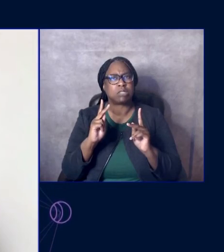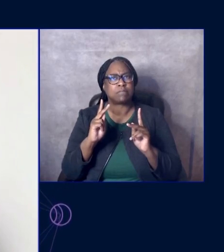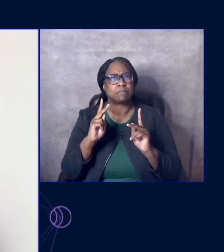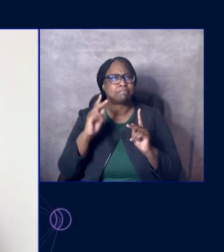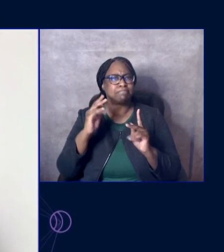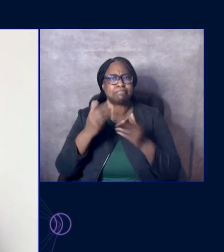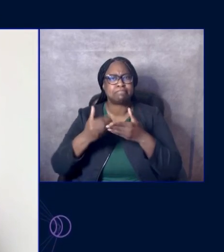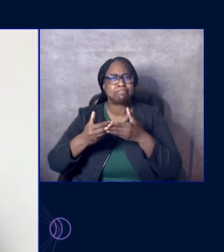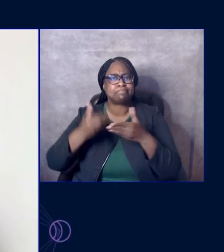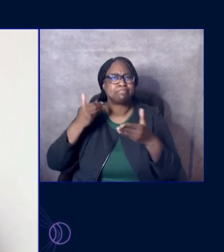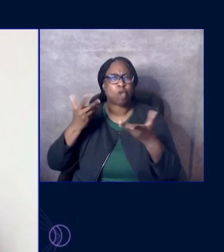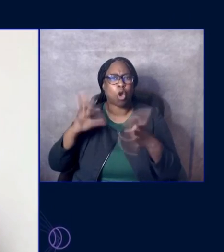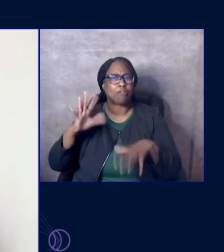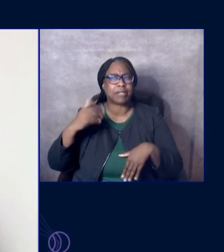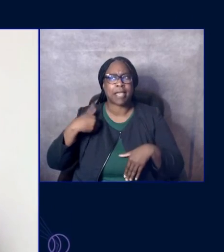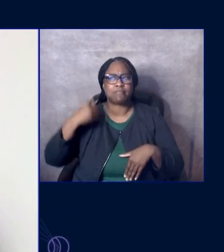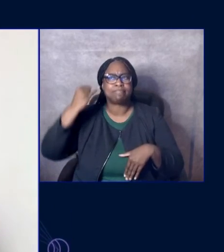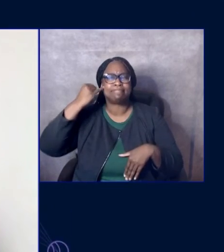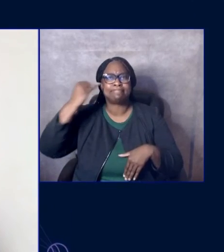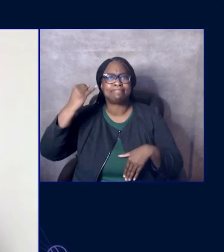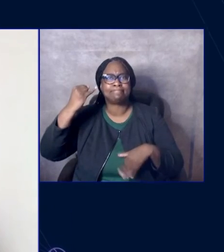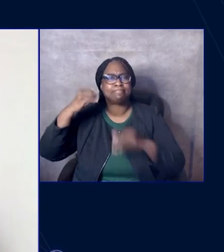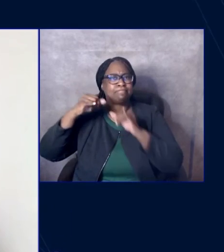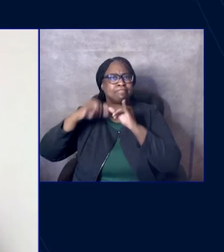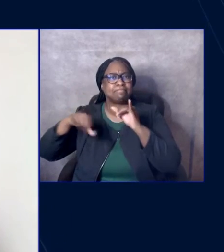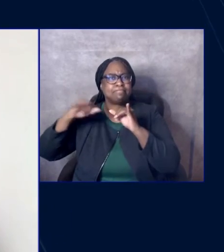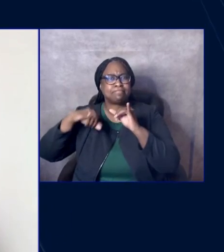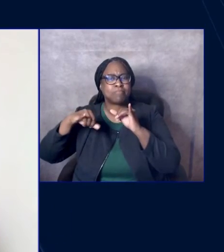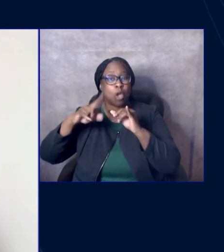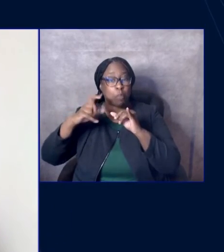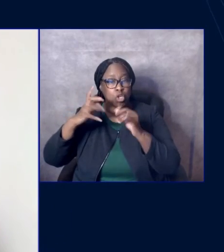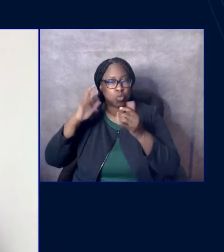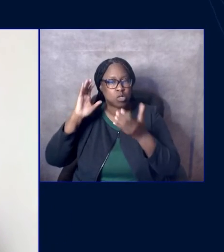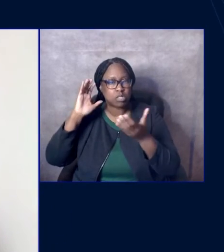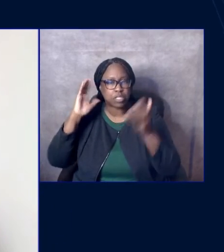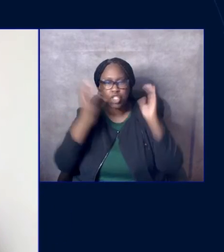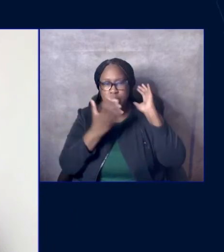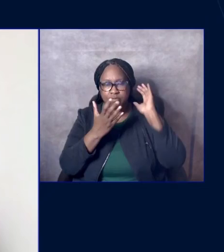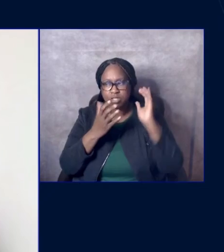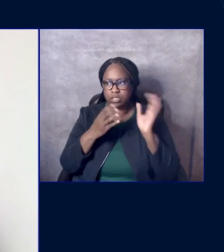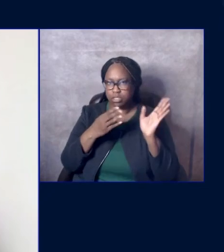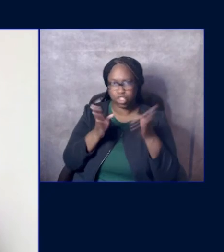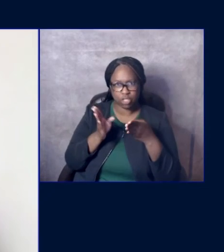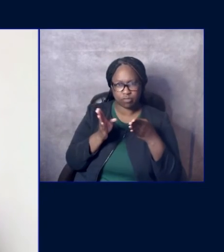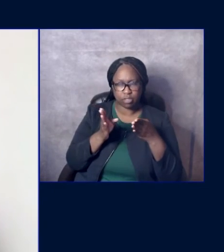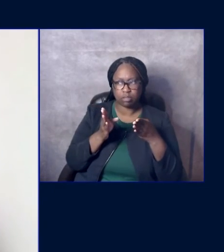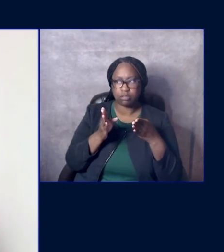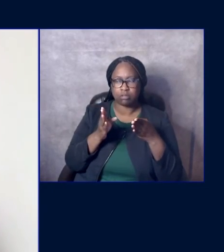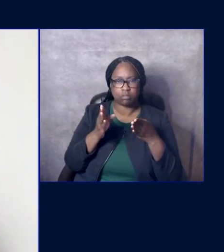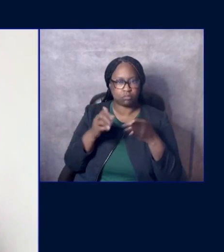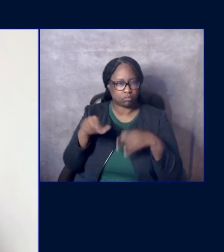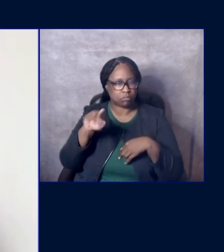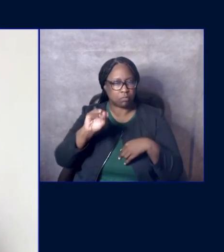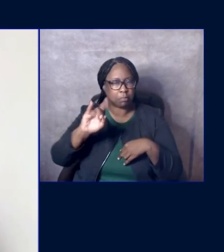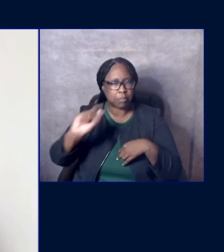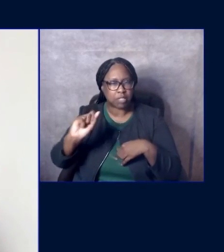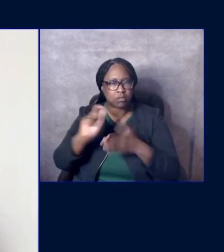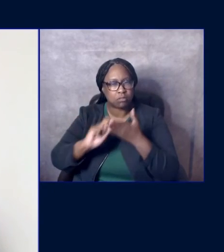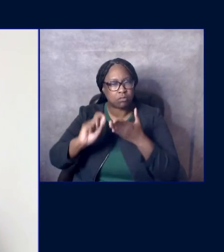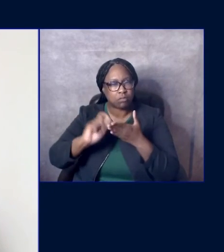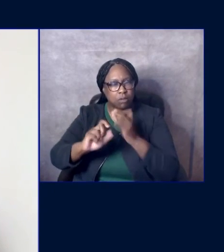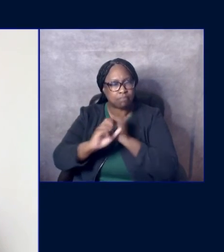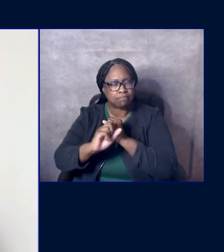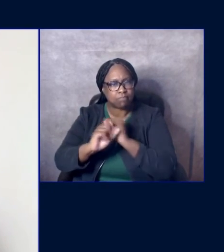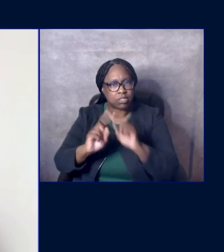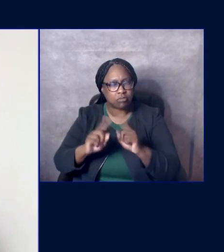nuance into the heads of the media that you were trying to get to write about this story. And I'm curious just if you could share a little bit